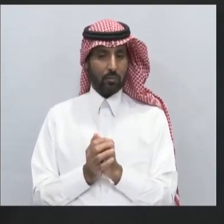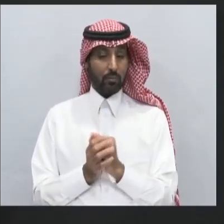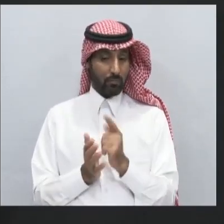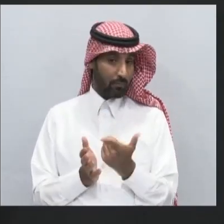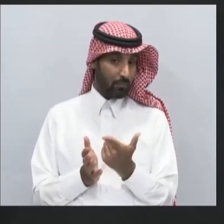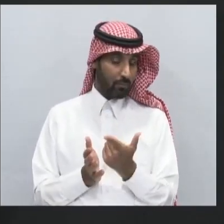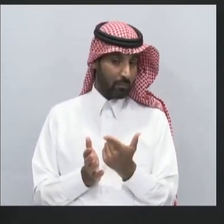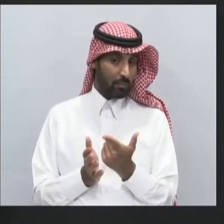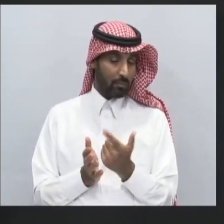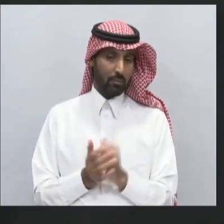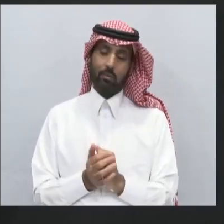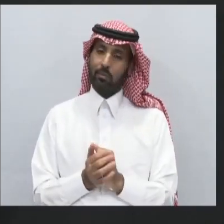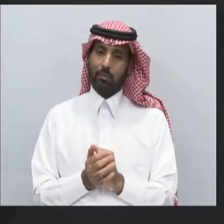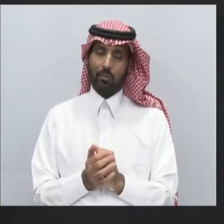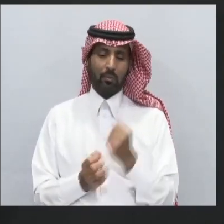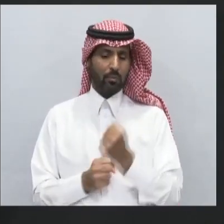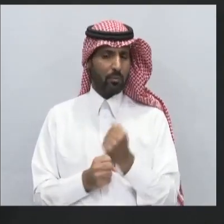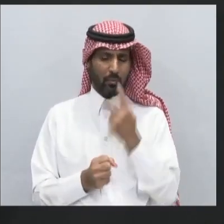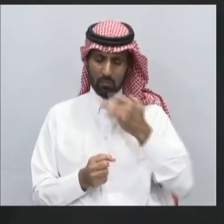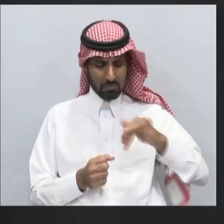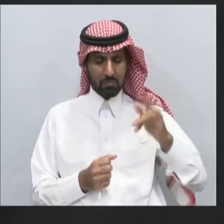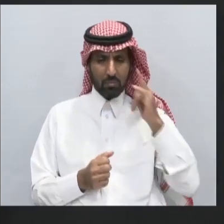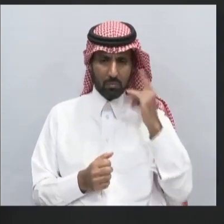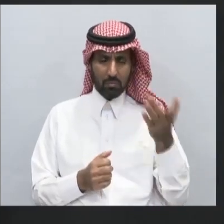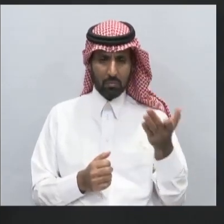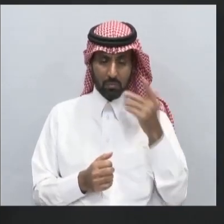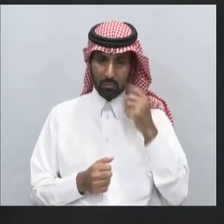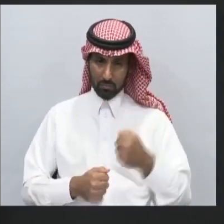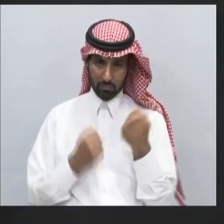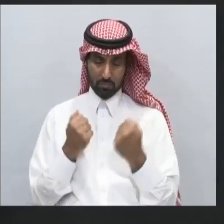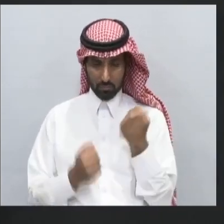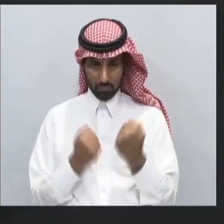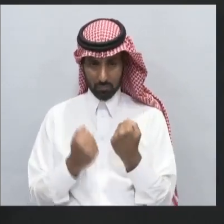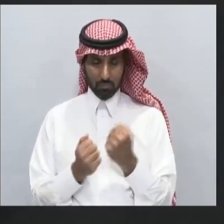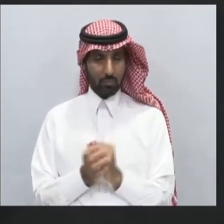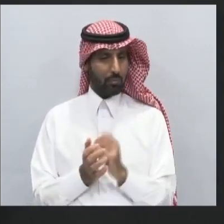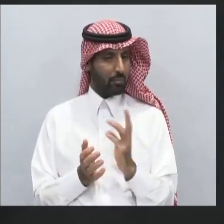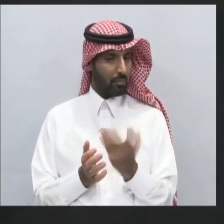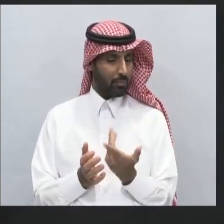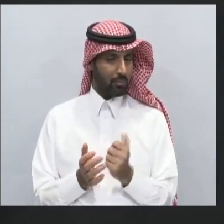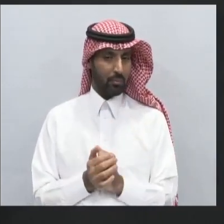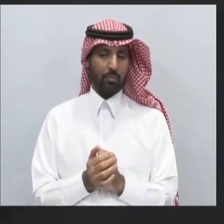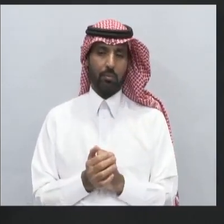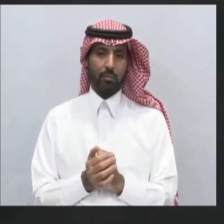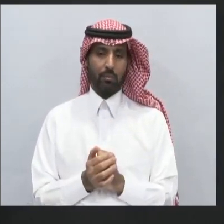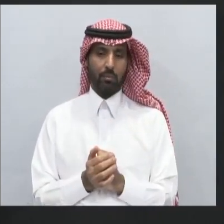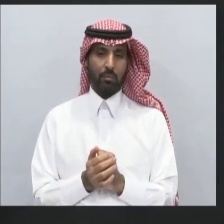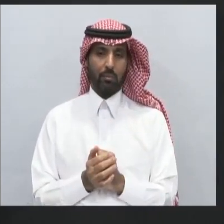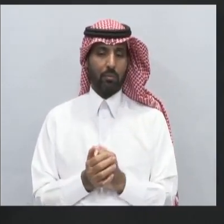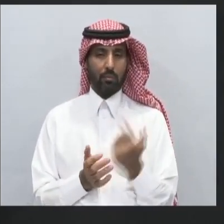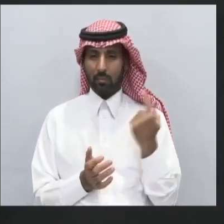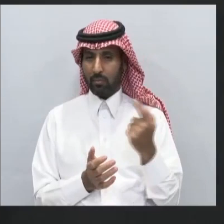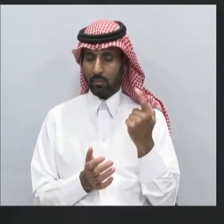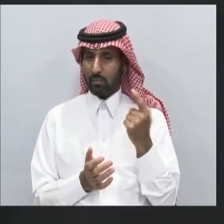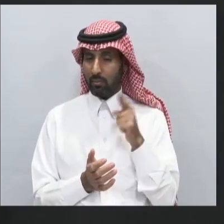or they go outside and exercise, or you take? So think